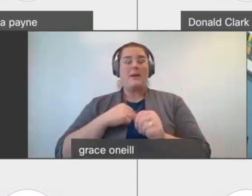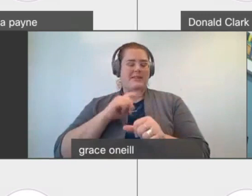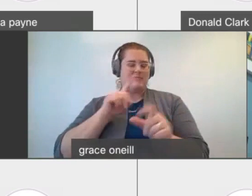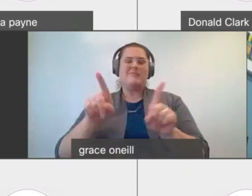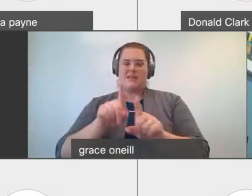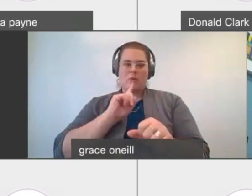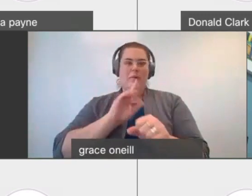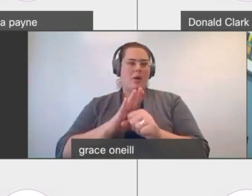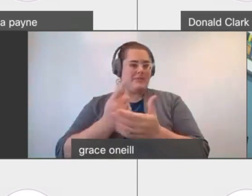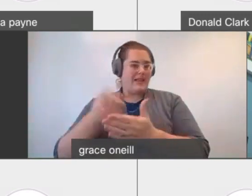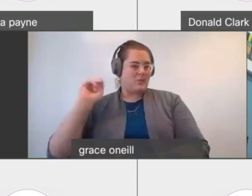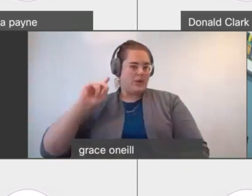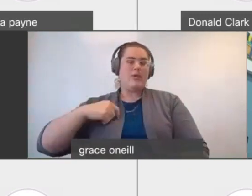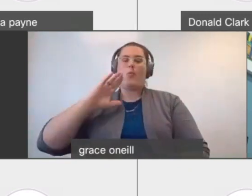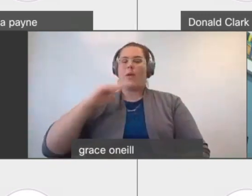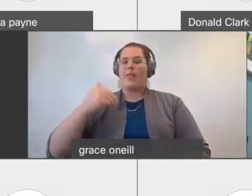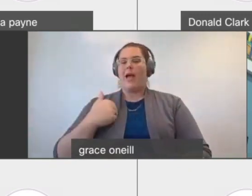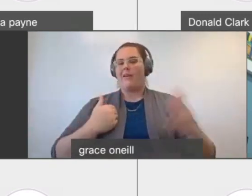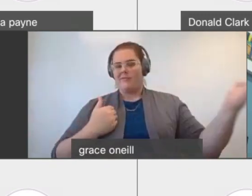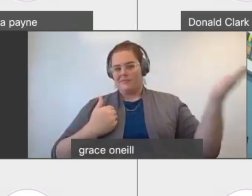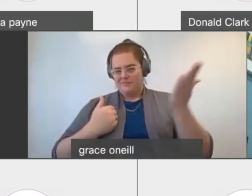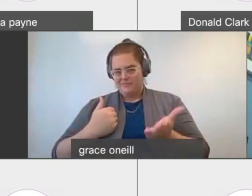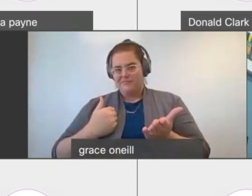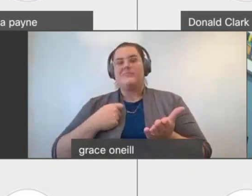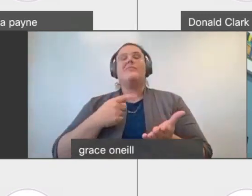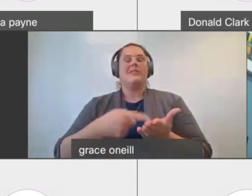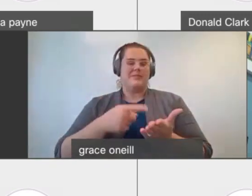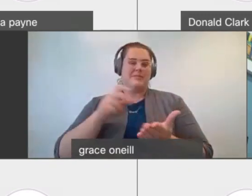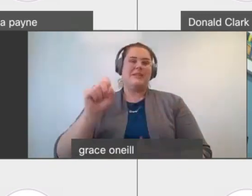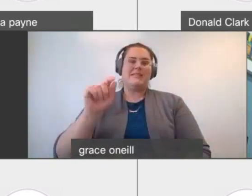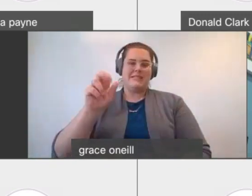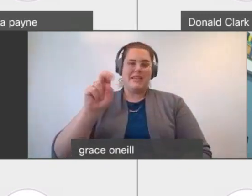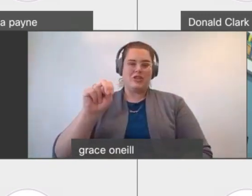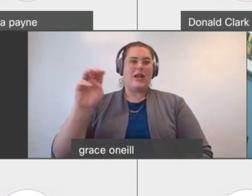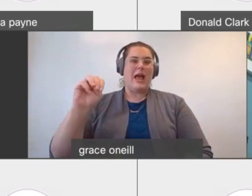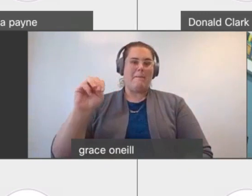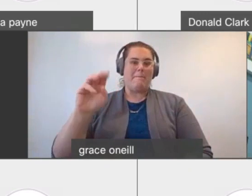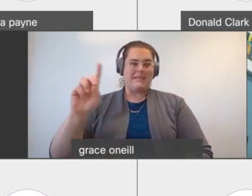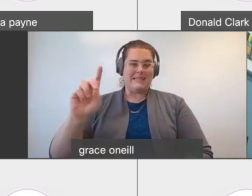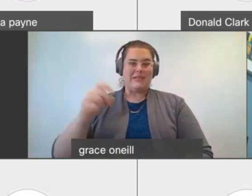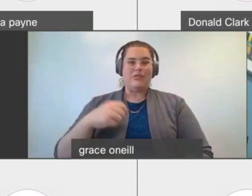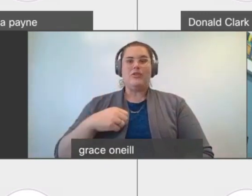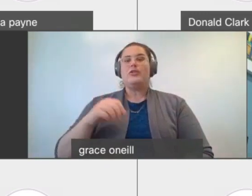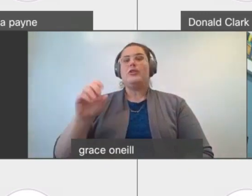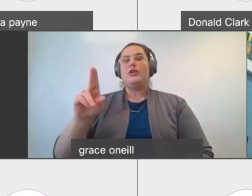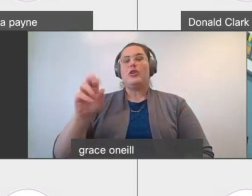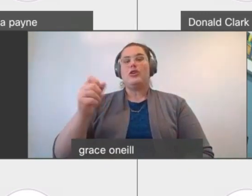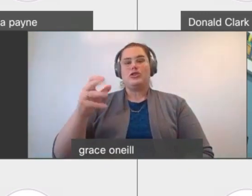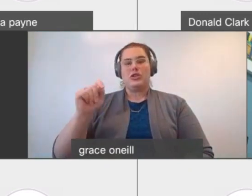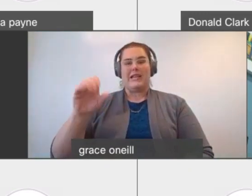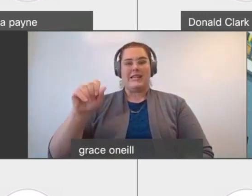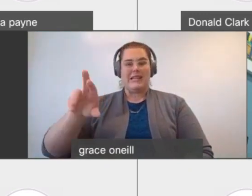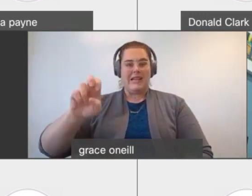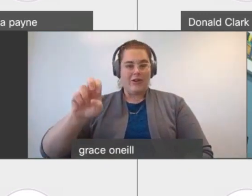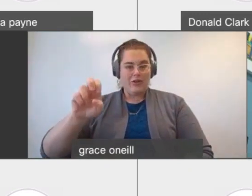today by Station D telemedicine services, urgent care telemedicine services. This is a